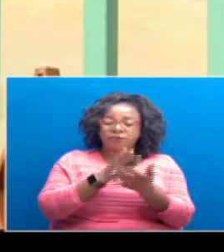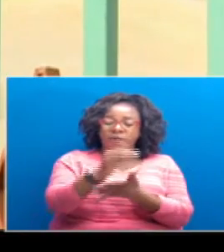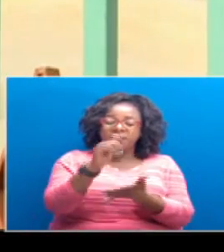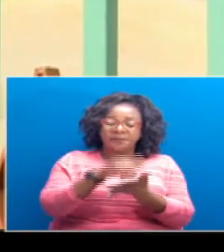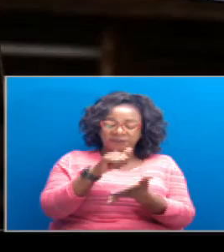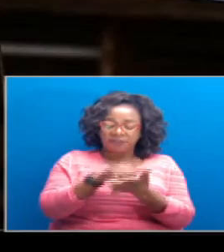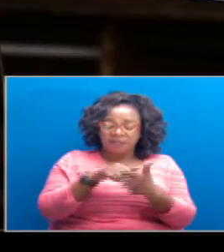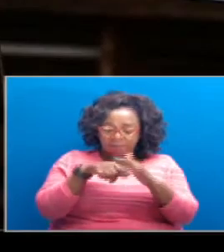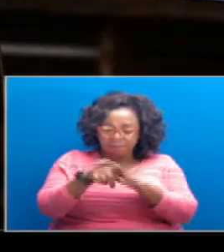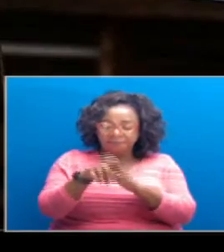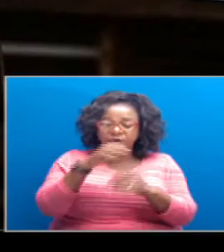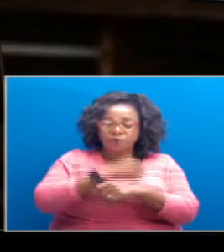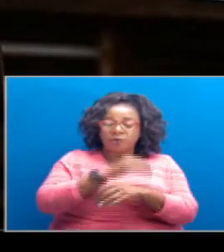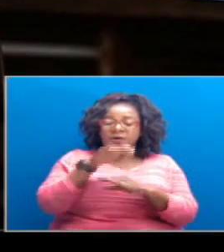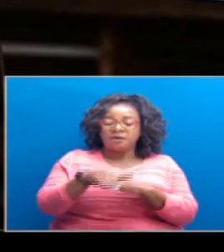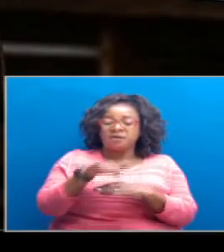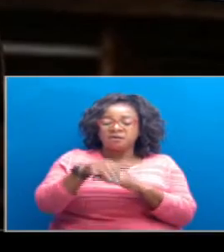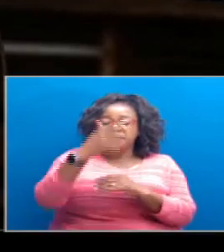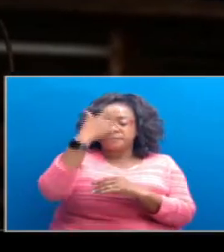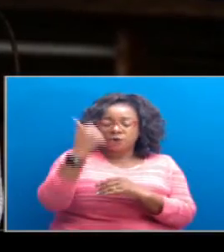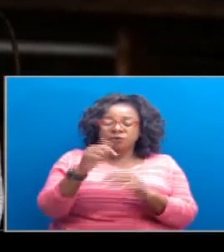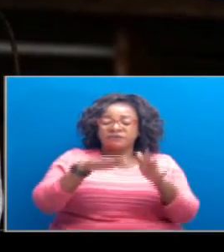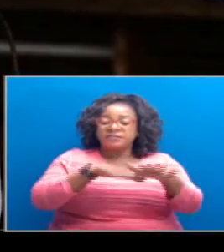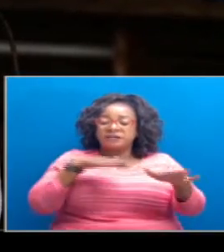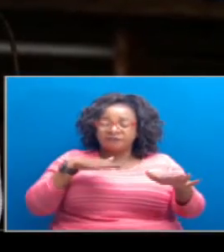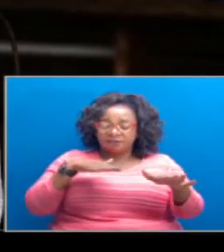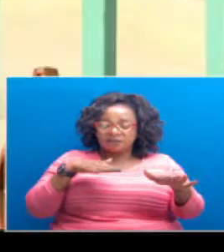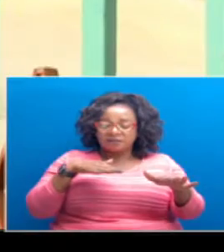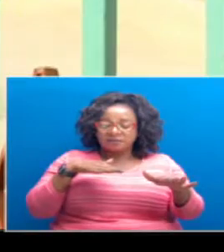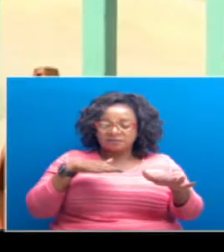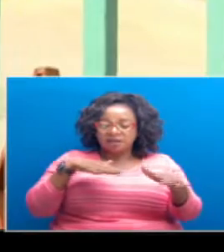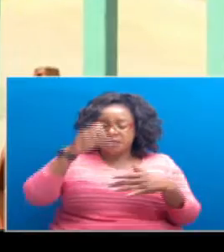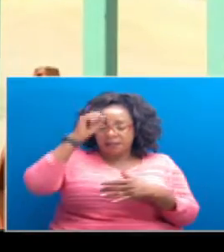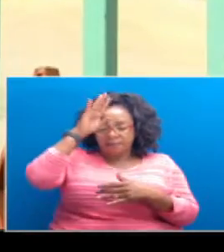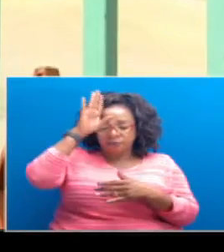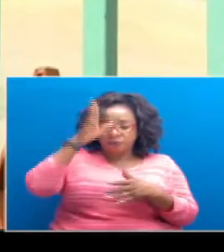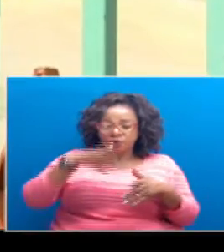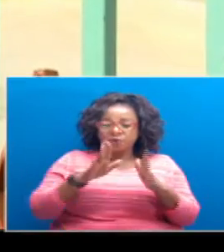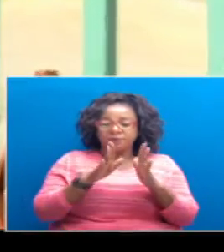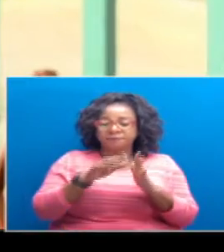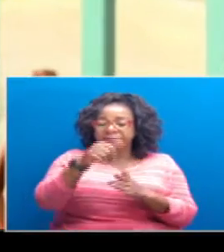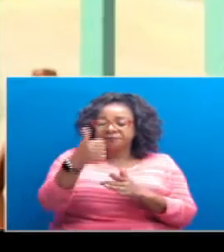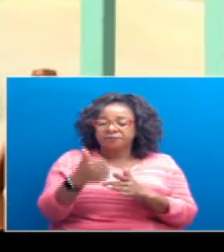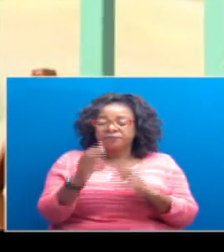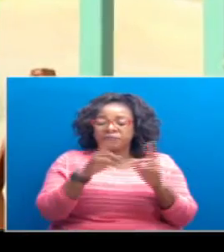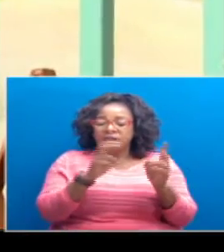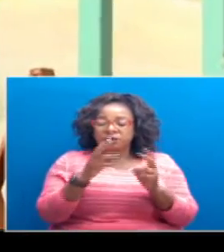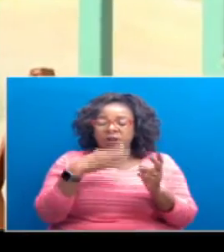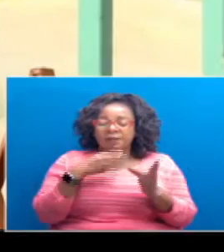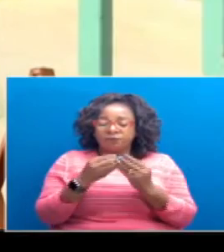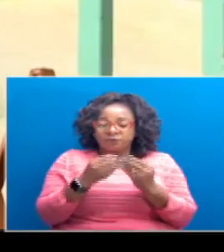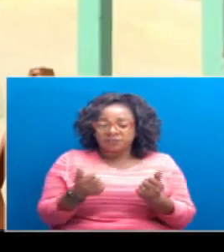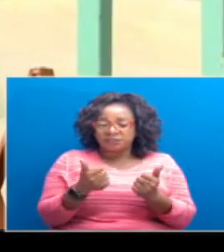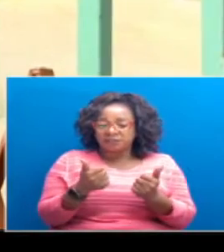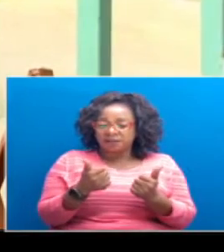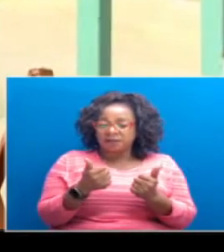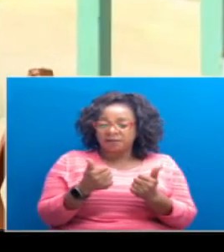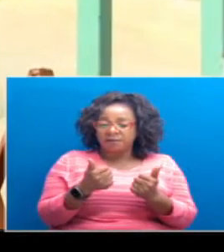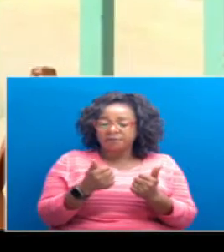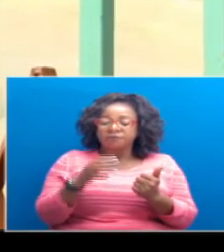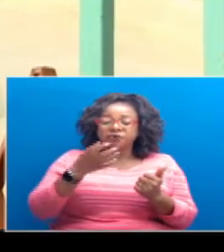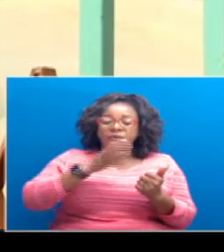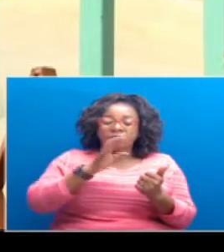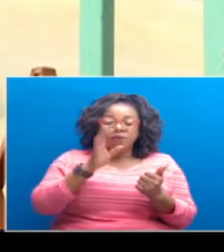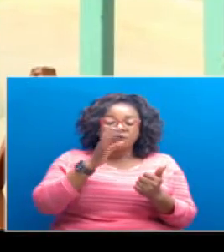in school because of the jam around Kiambu. The other issue I would love to address is the water in